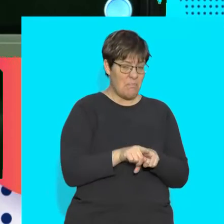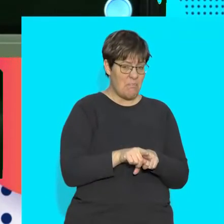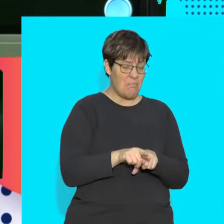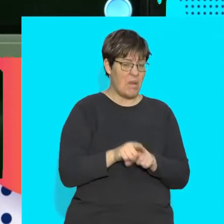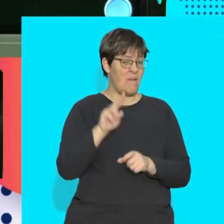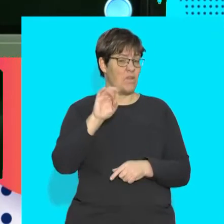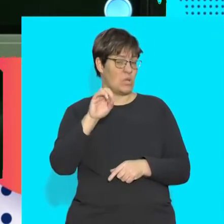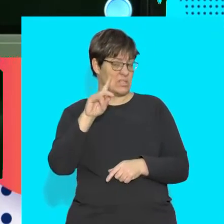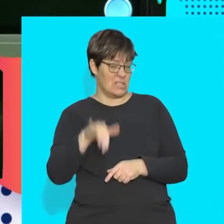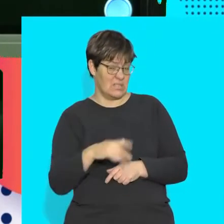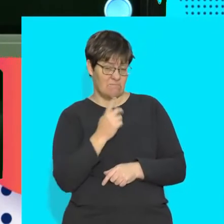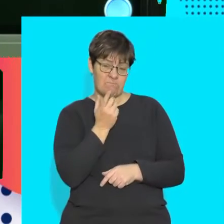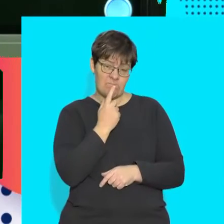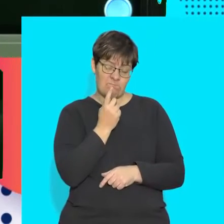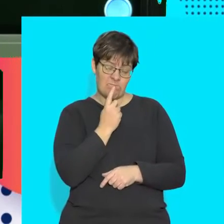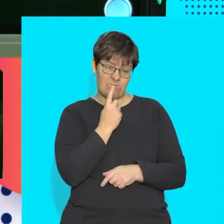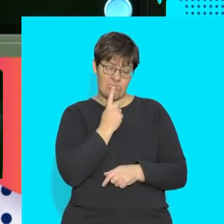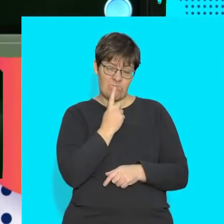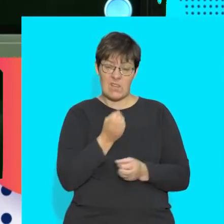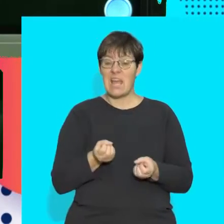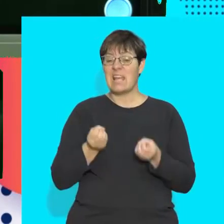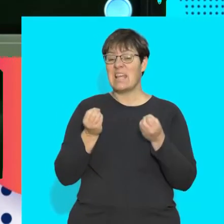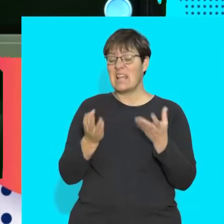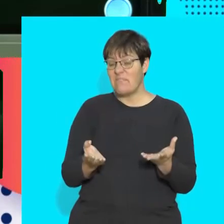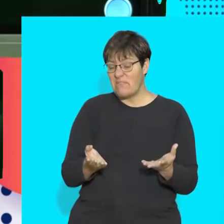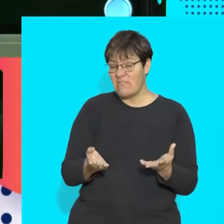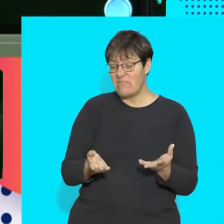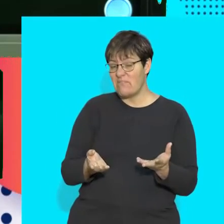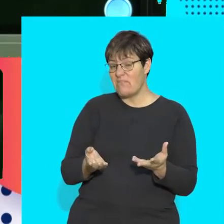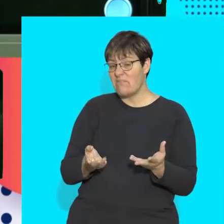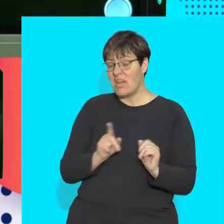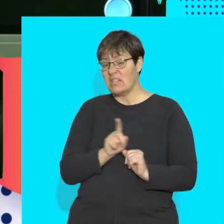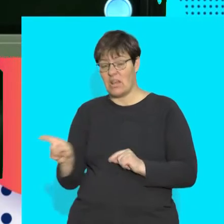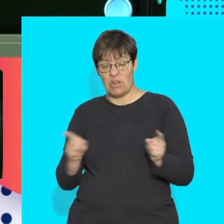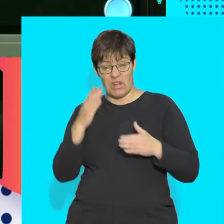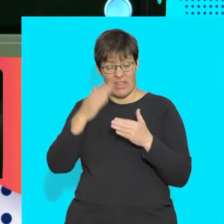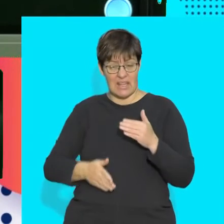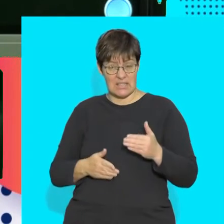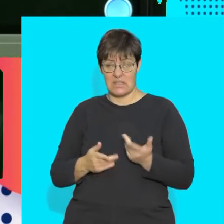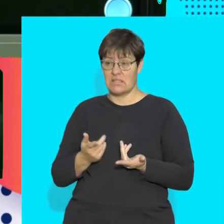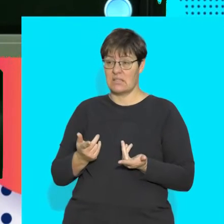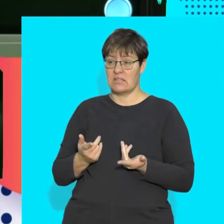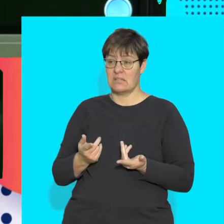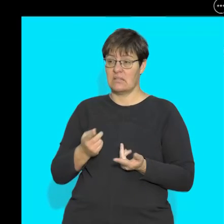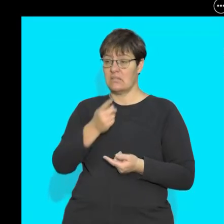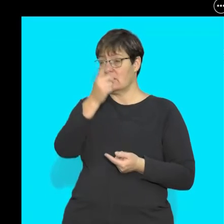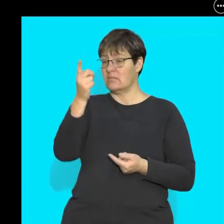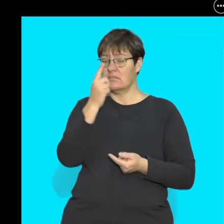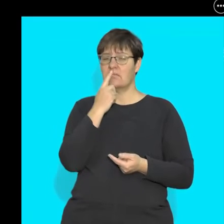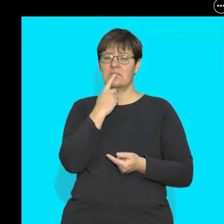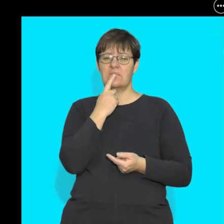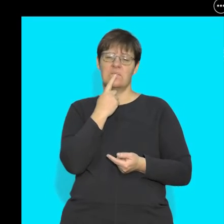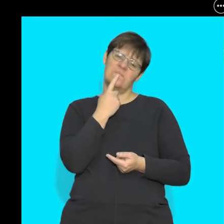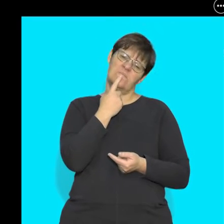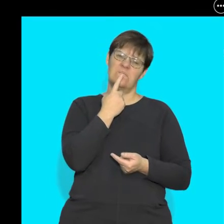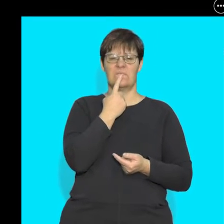velocity. That means we need to give it a direction when we get to the end. We look at this